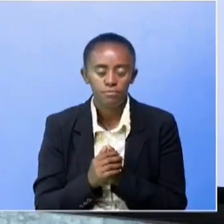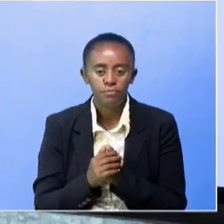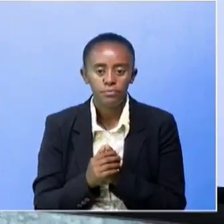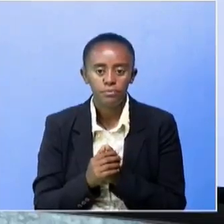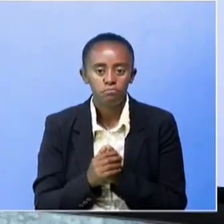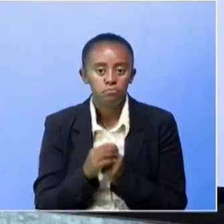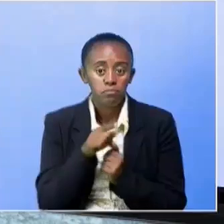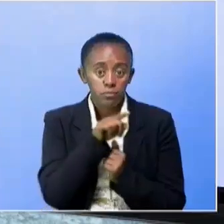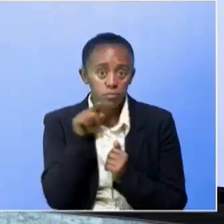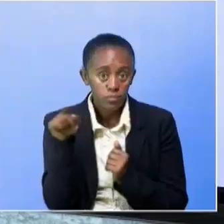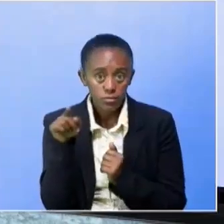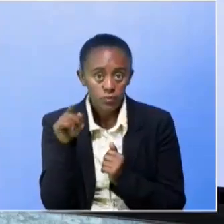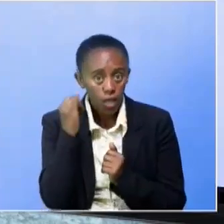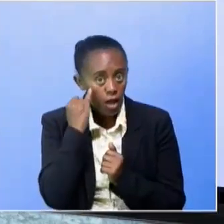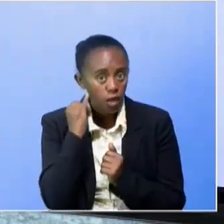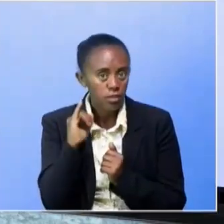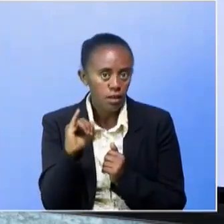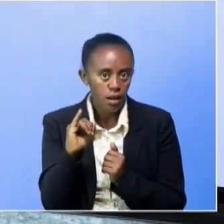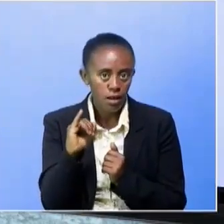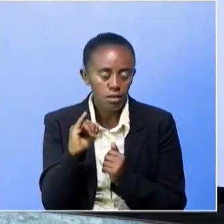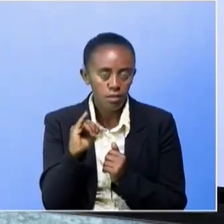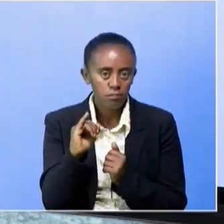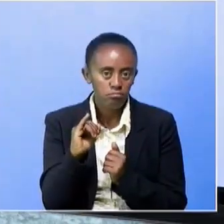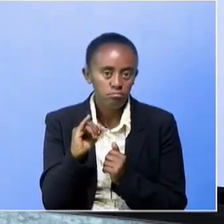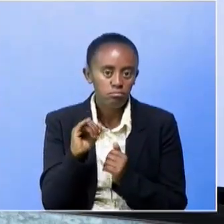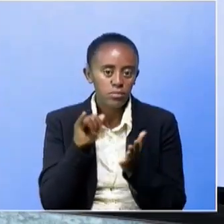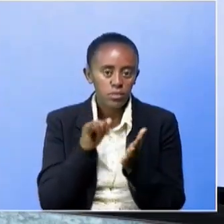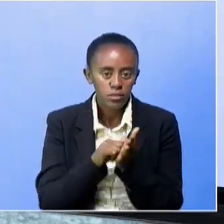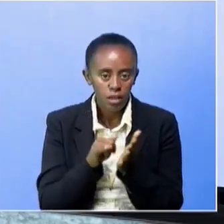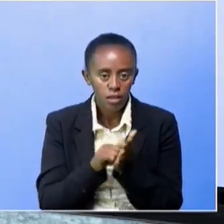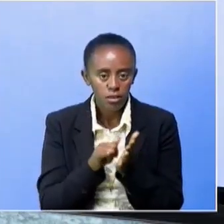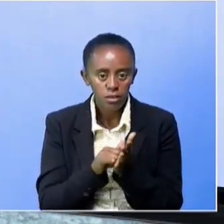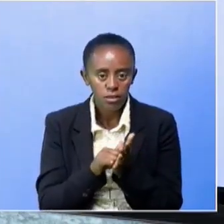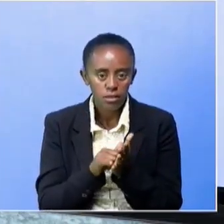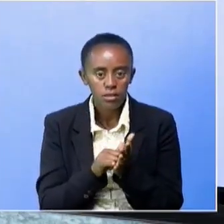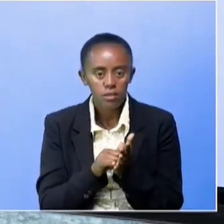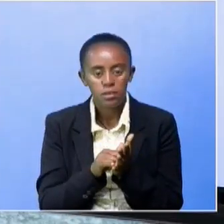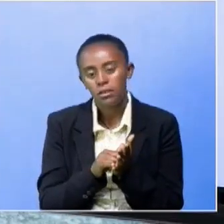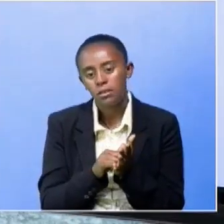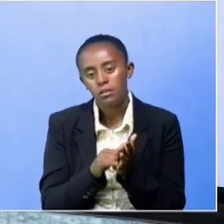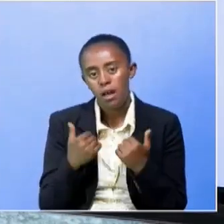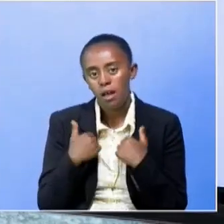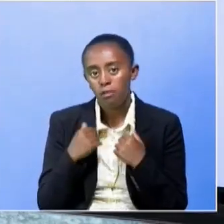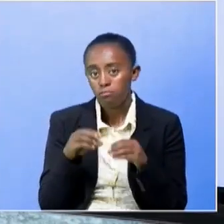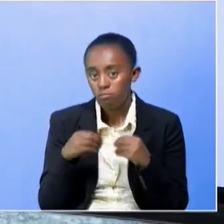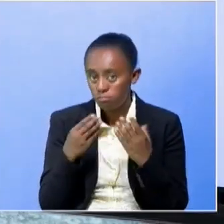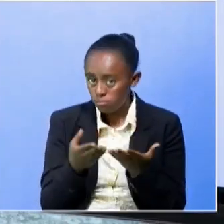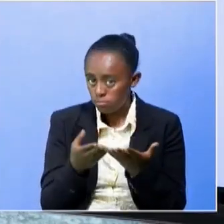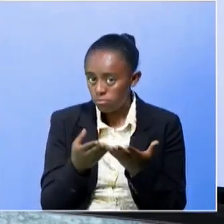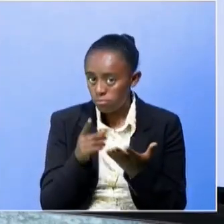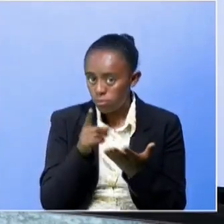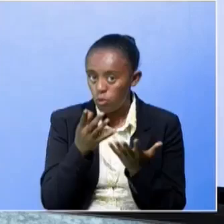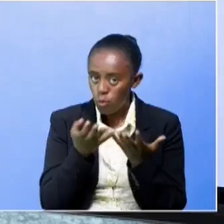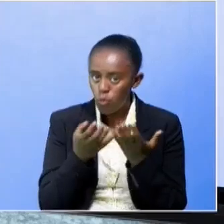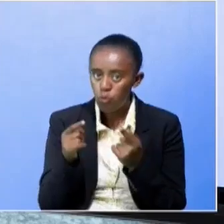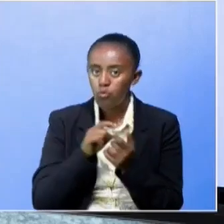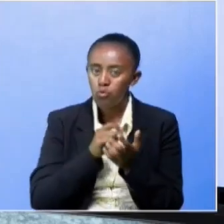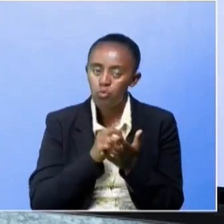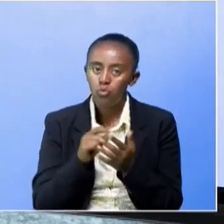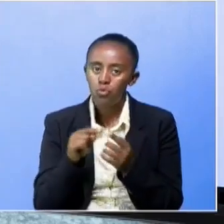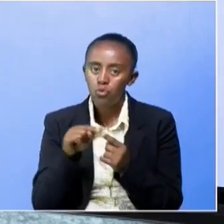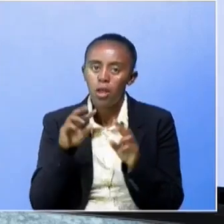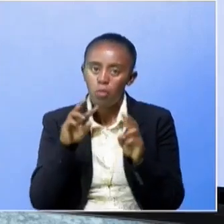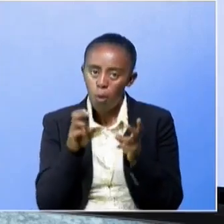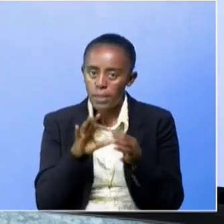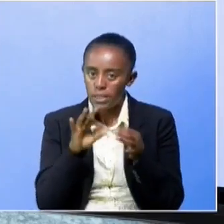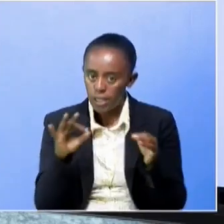So this is the idea that I have brought to you, and I want you to develop it into a